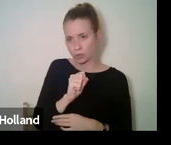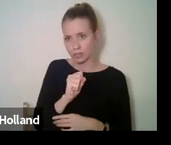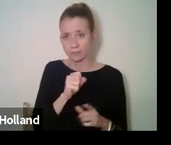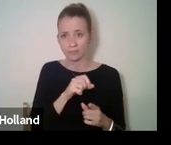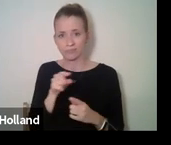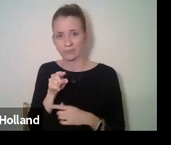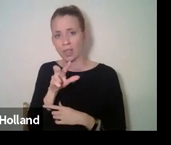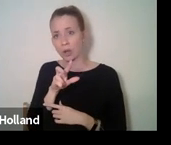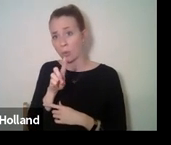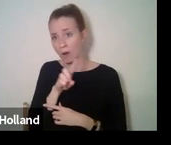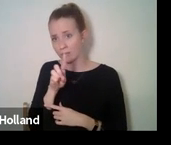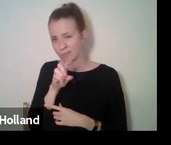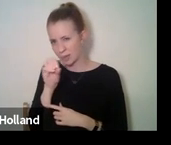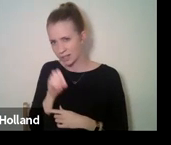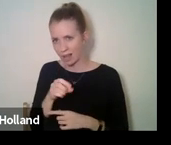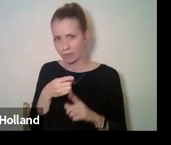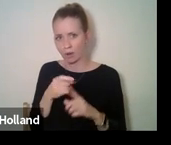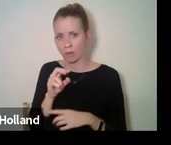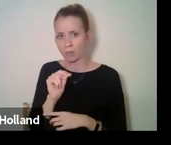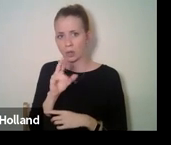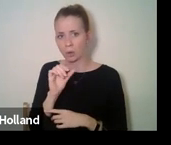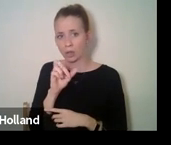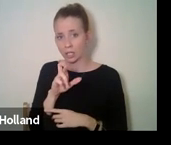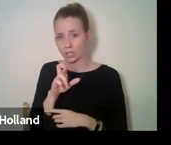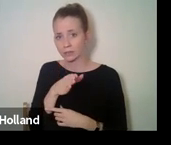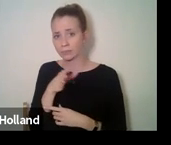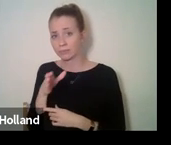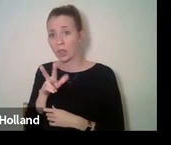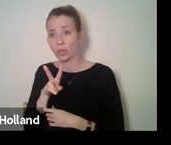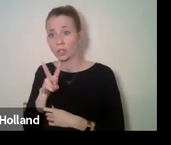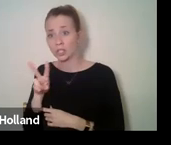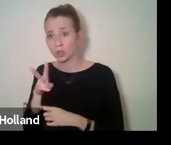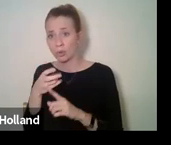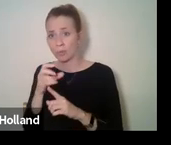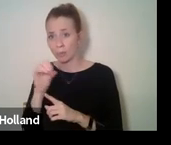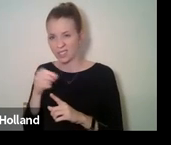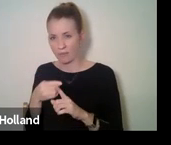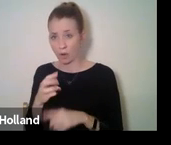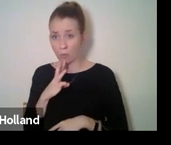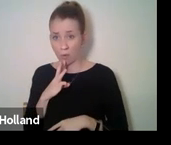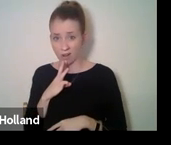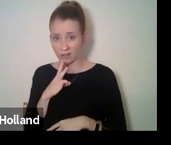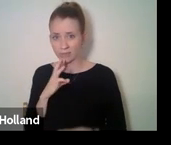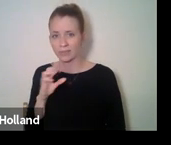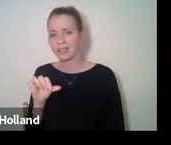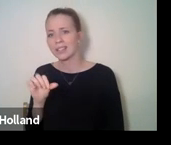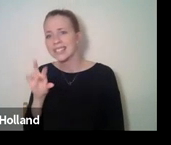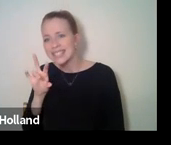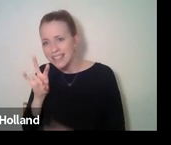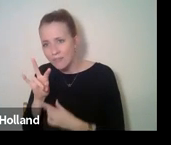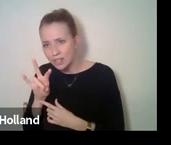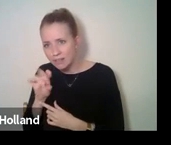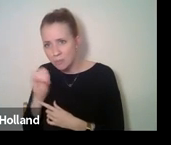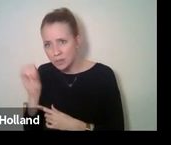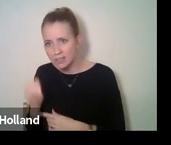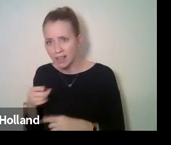nuclear, 32% from hydropower, but only 7% from other renewables. Most of that